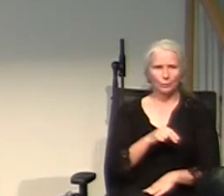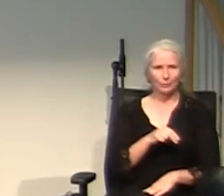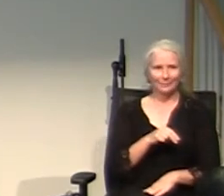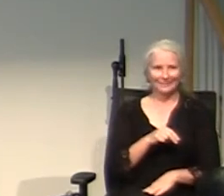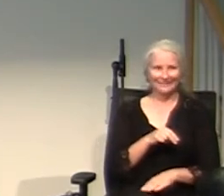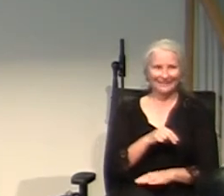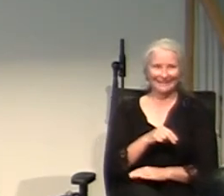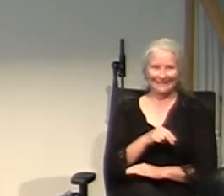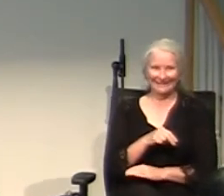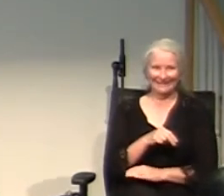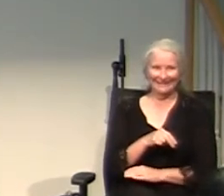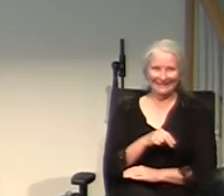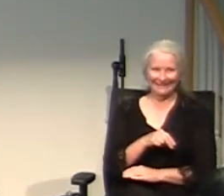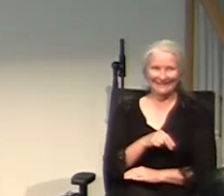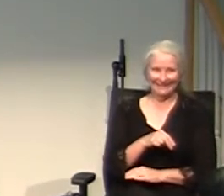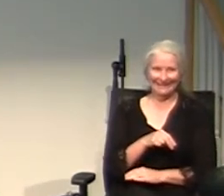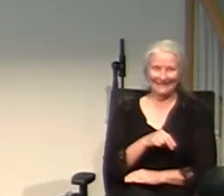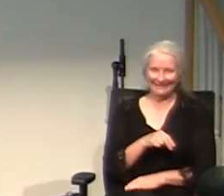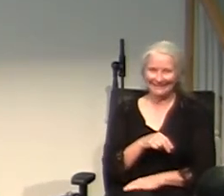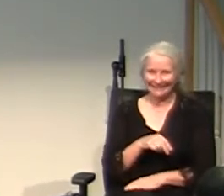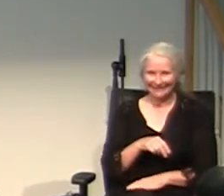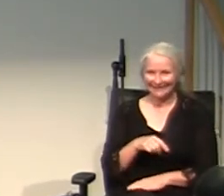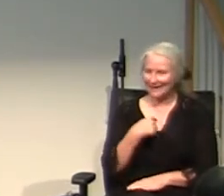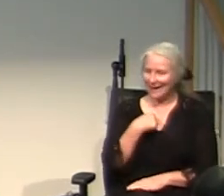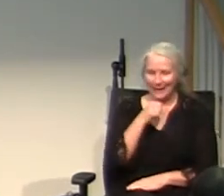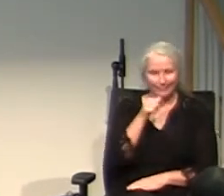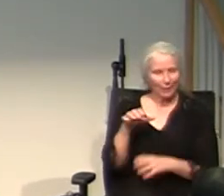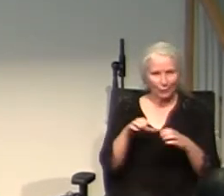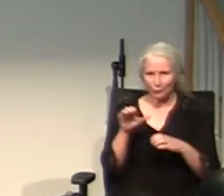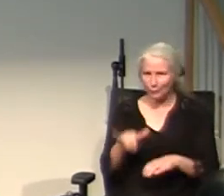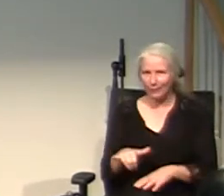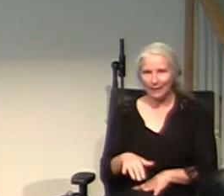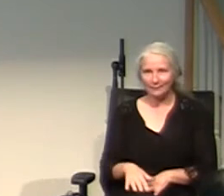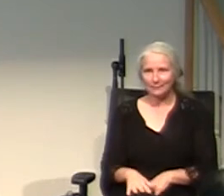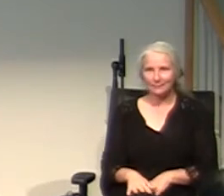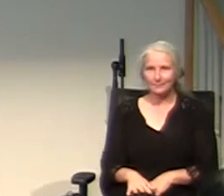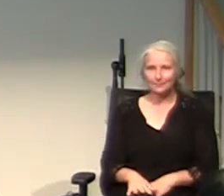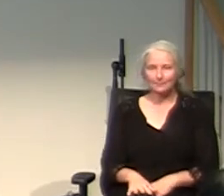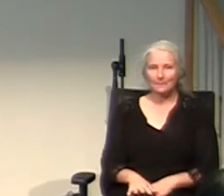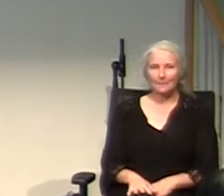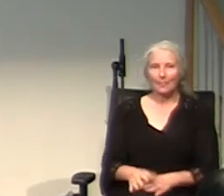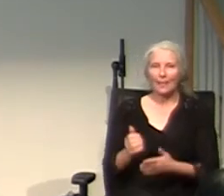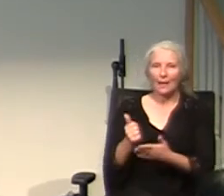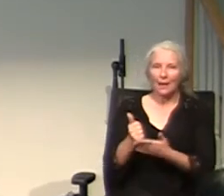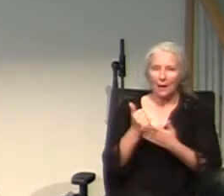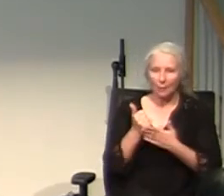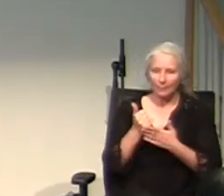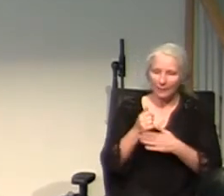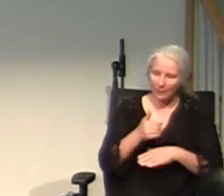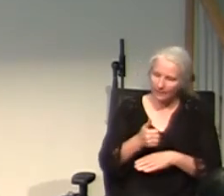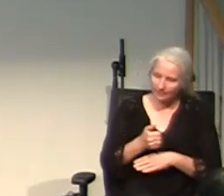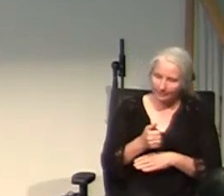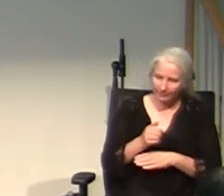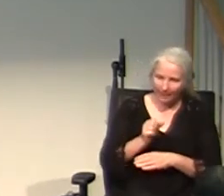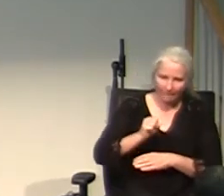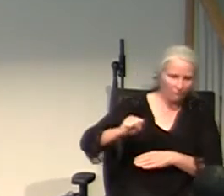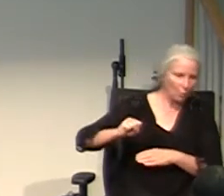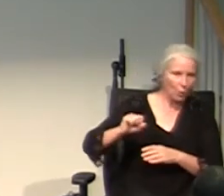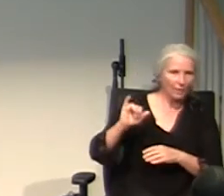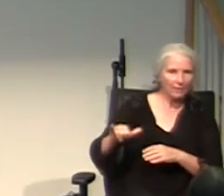route. Immediately, the power of that temptation went away from me. It has never attacked me